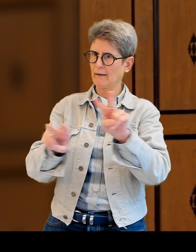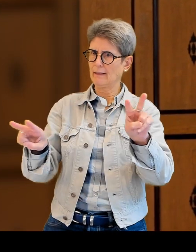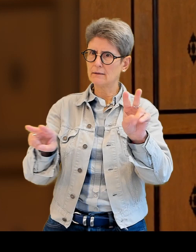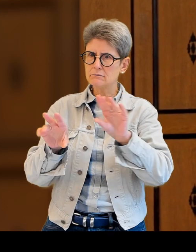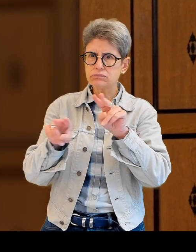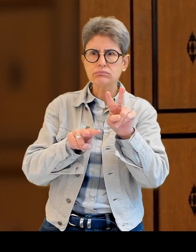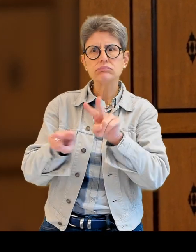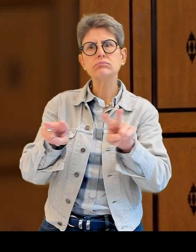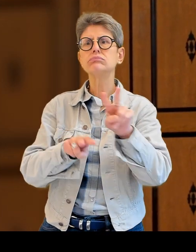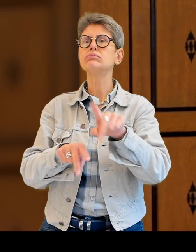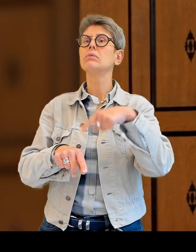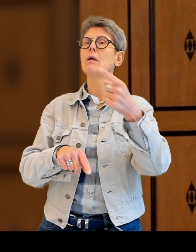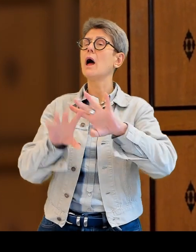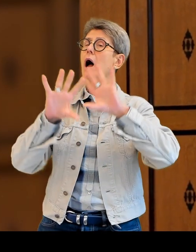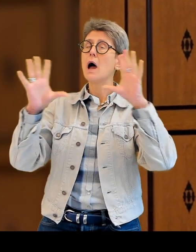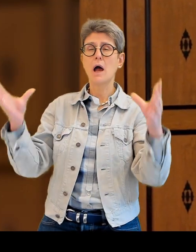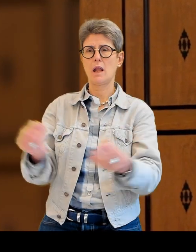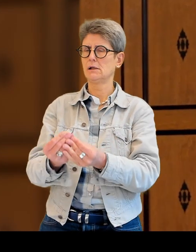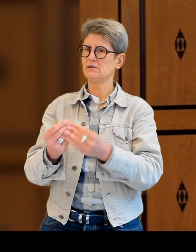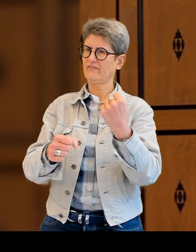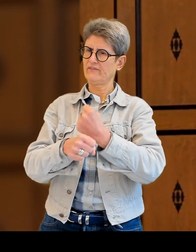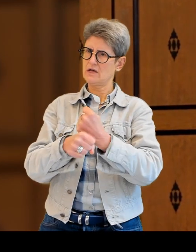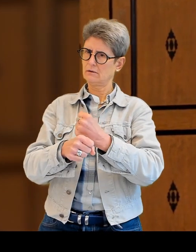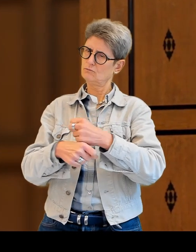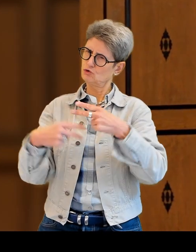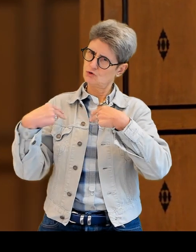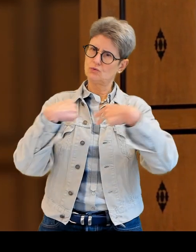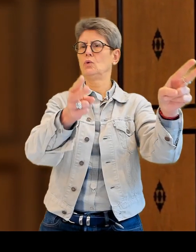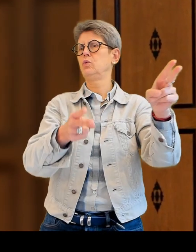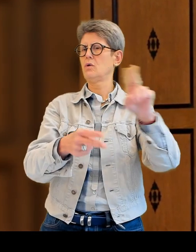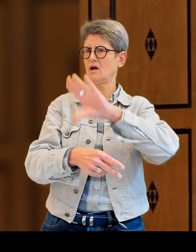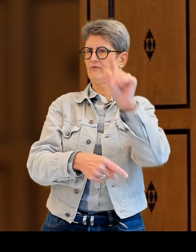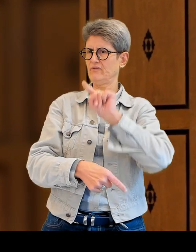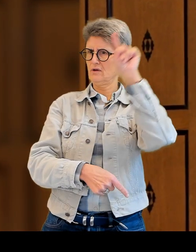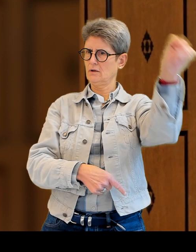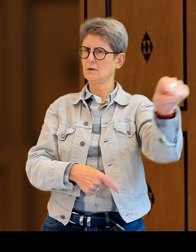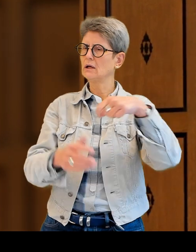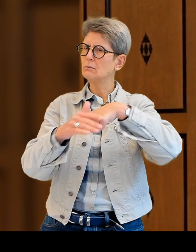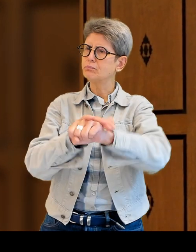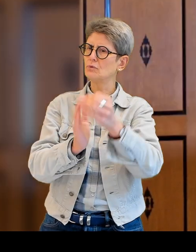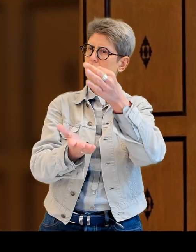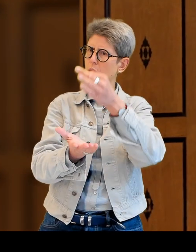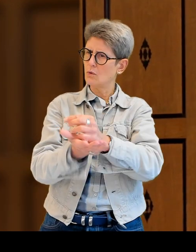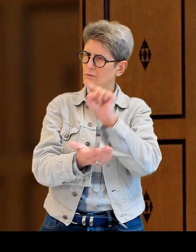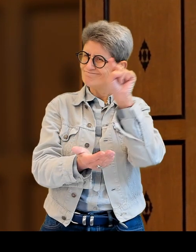to have a final look, for they are going back to